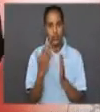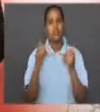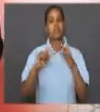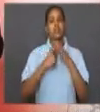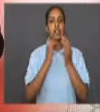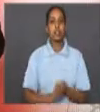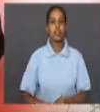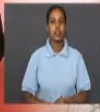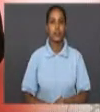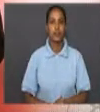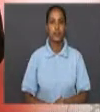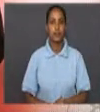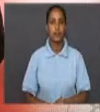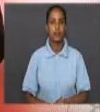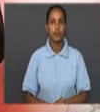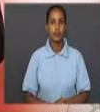will get started.